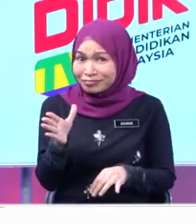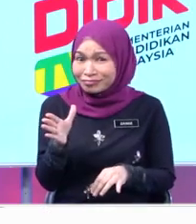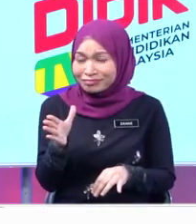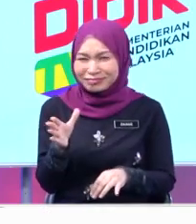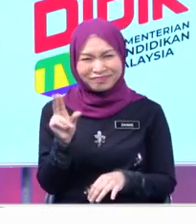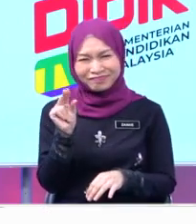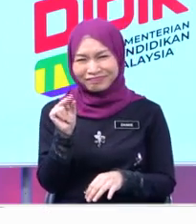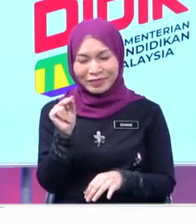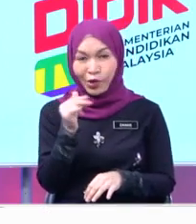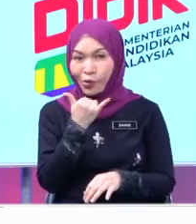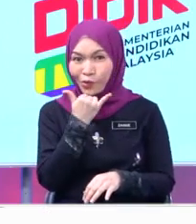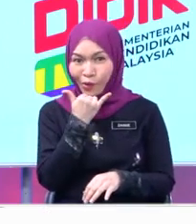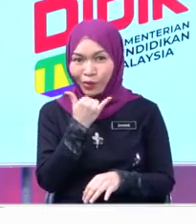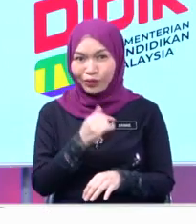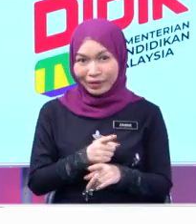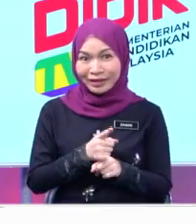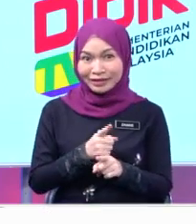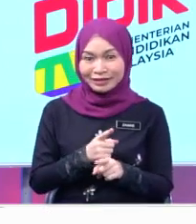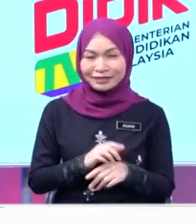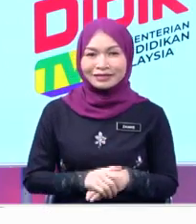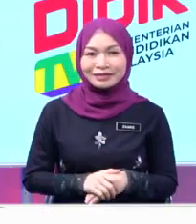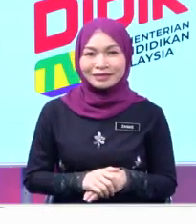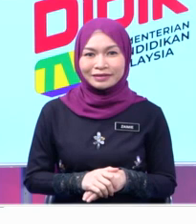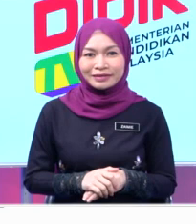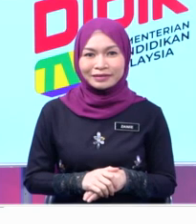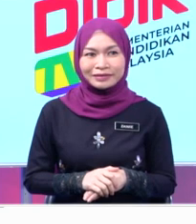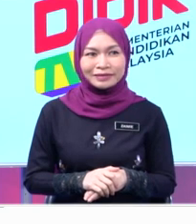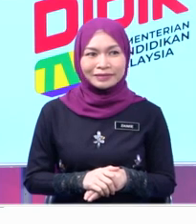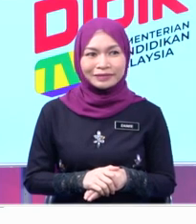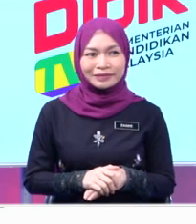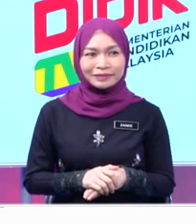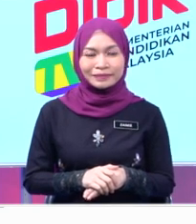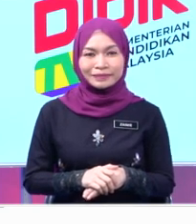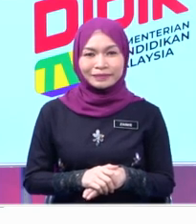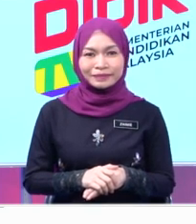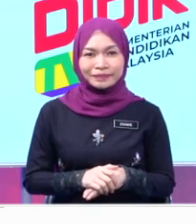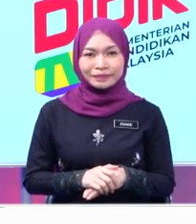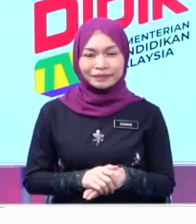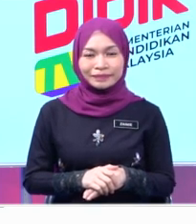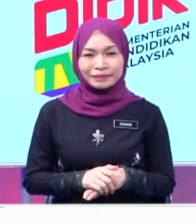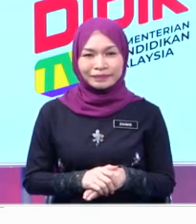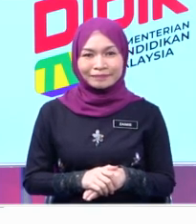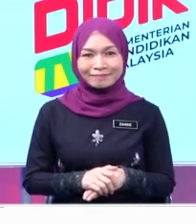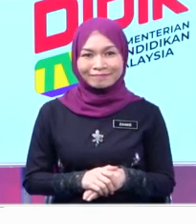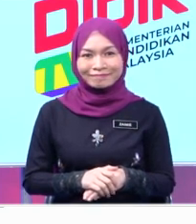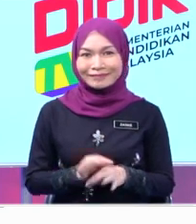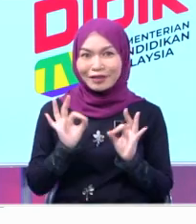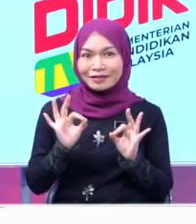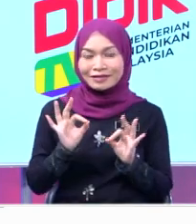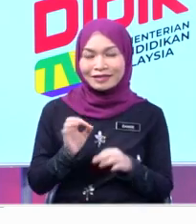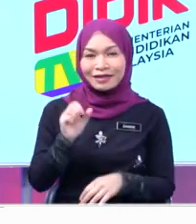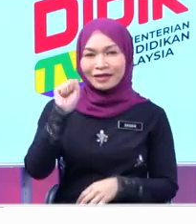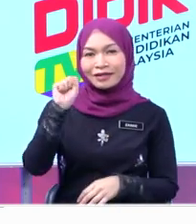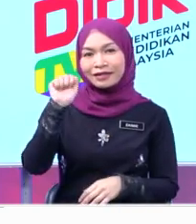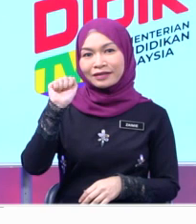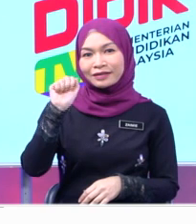together without the punctuation. Here we go. Best sausage supper in St. Louis.